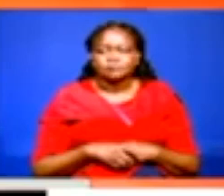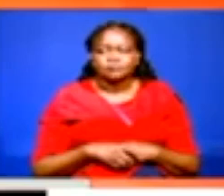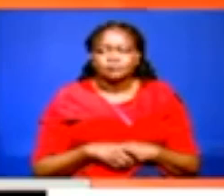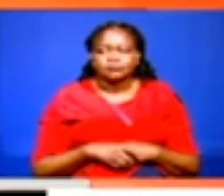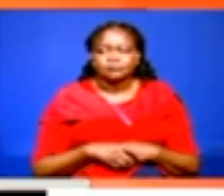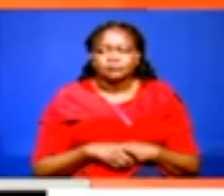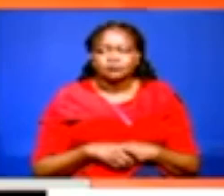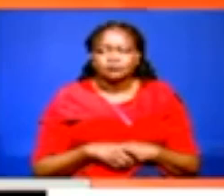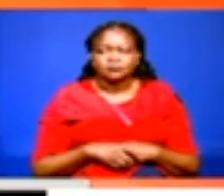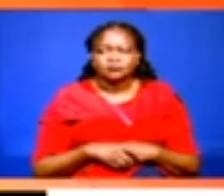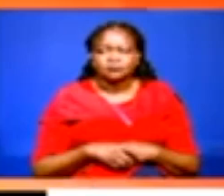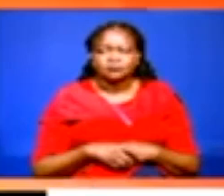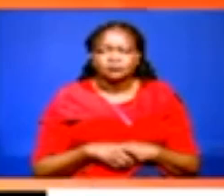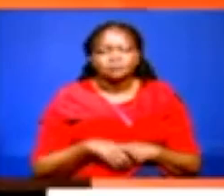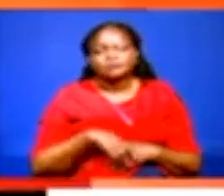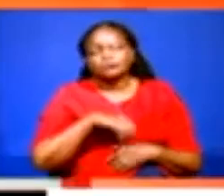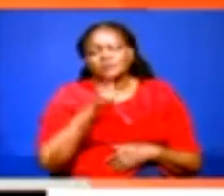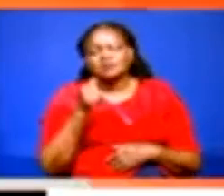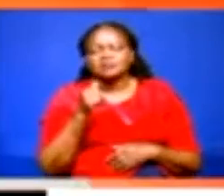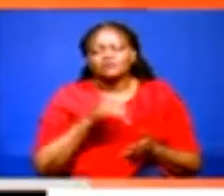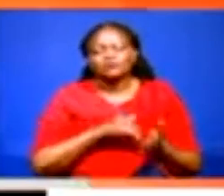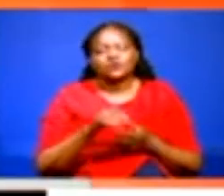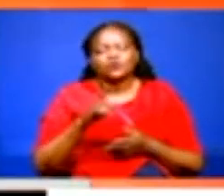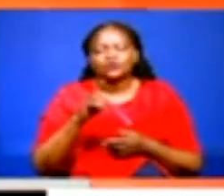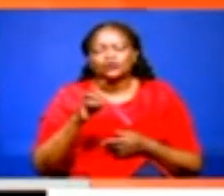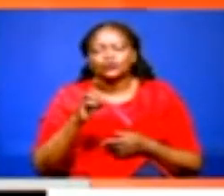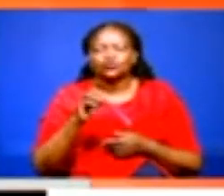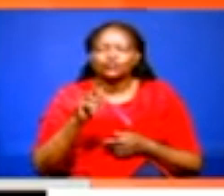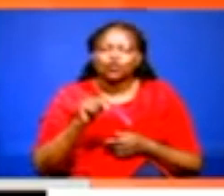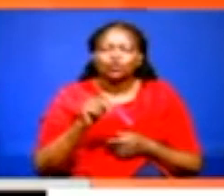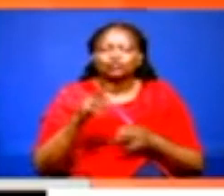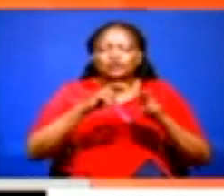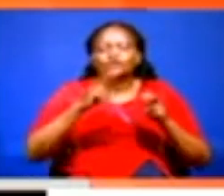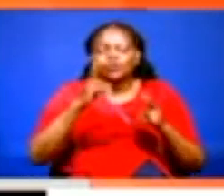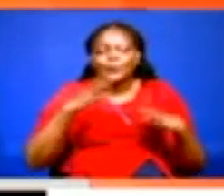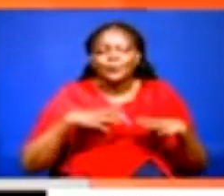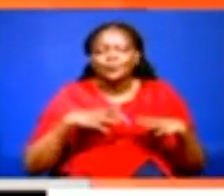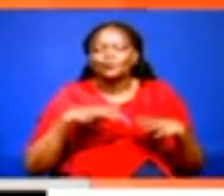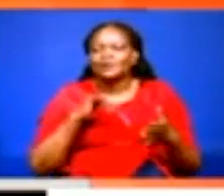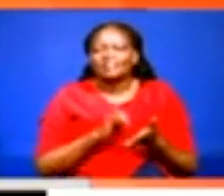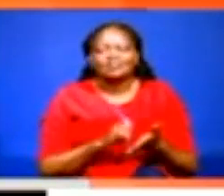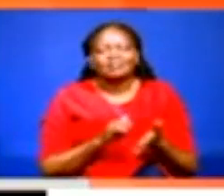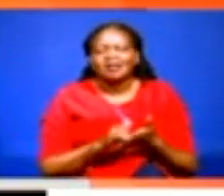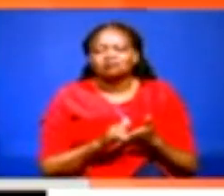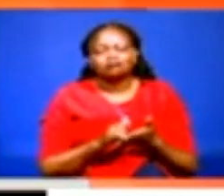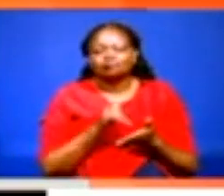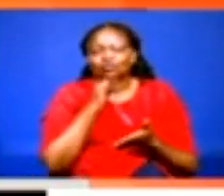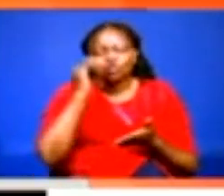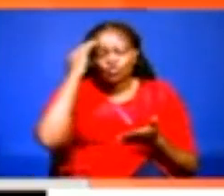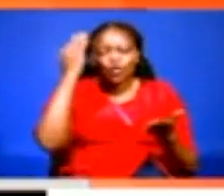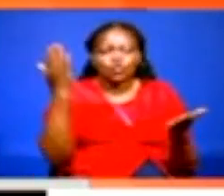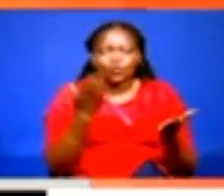such as have deployed drones to search for two passengers still unaccounted for after Nepal's deadliest plane crash in 30